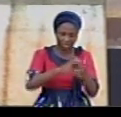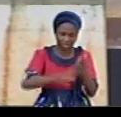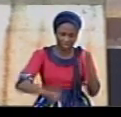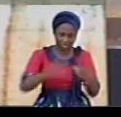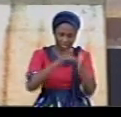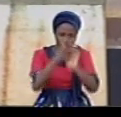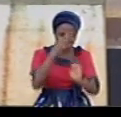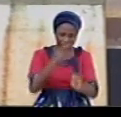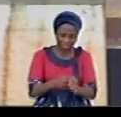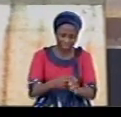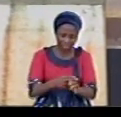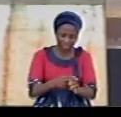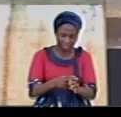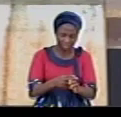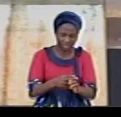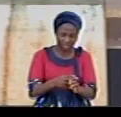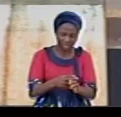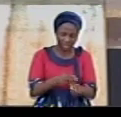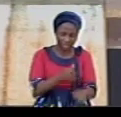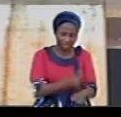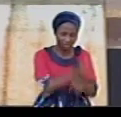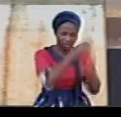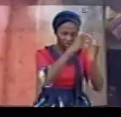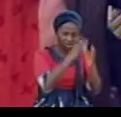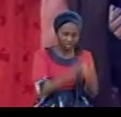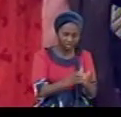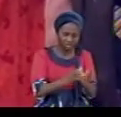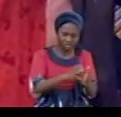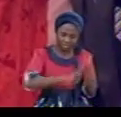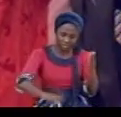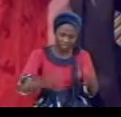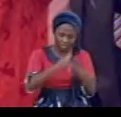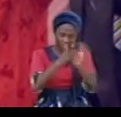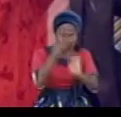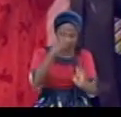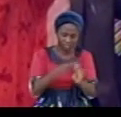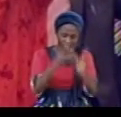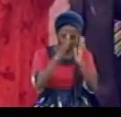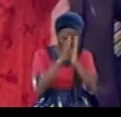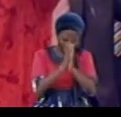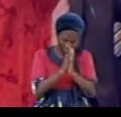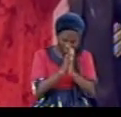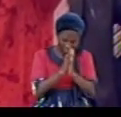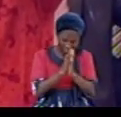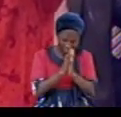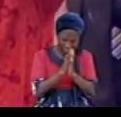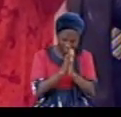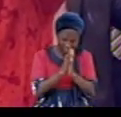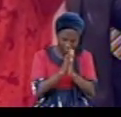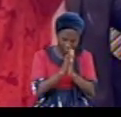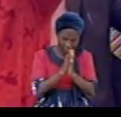removed. Mountain, you're removed in Jesus' name.